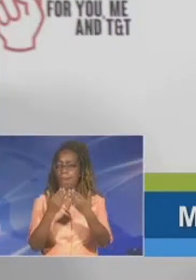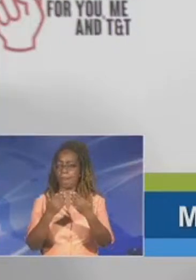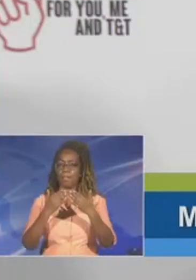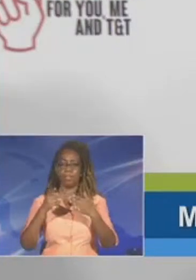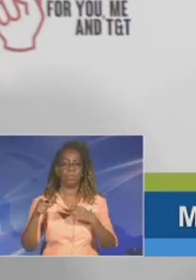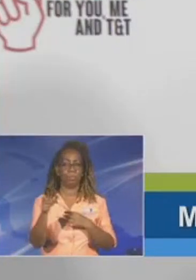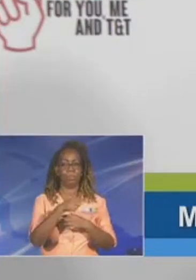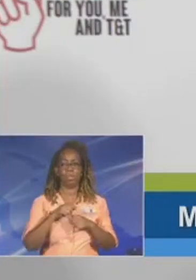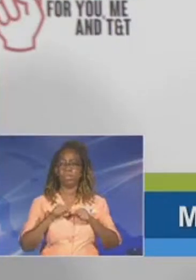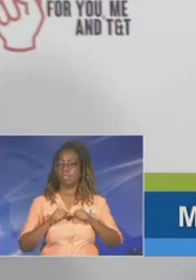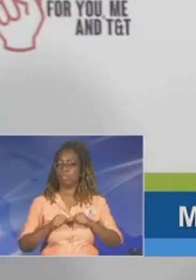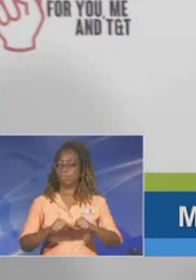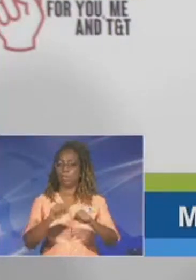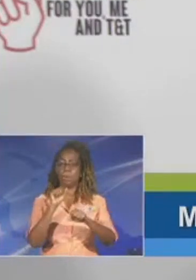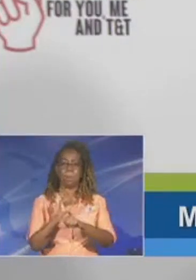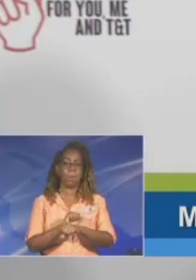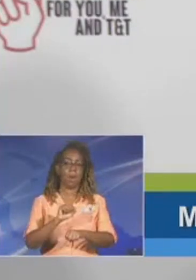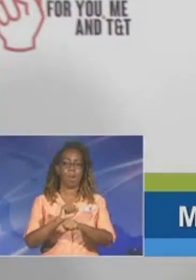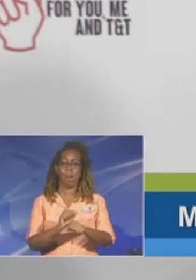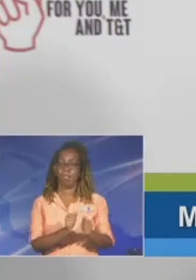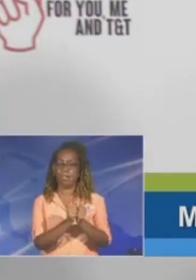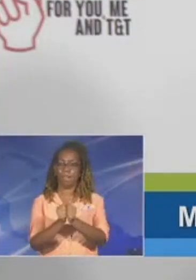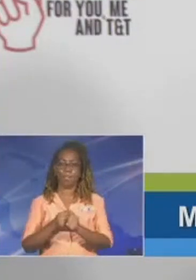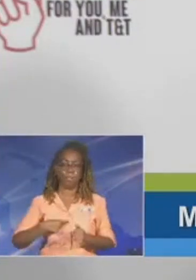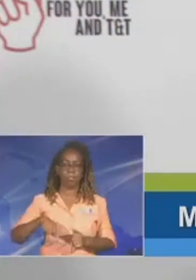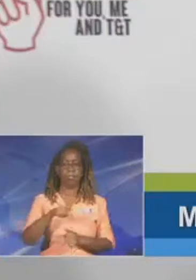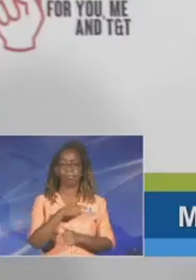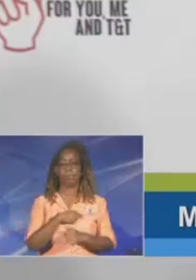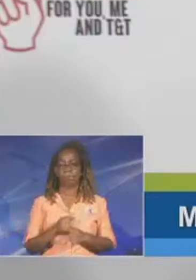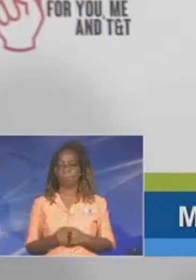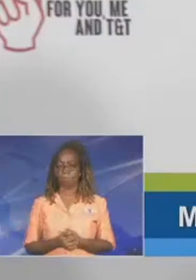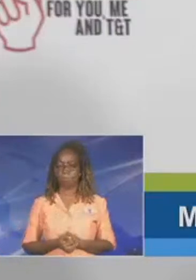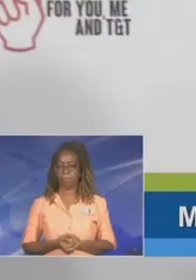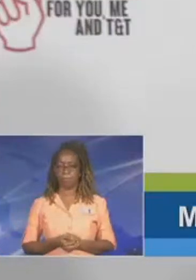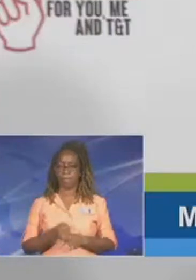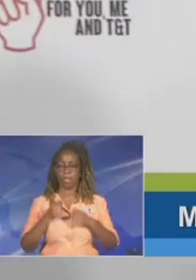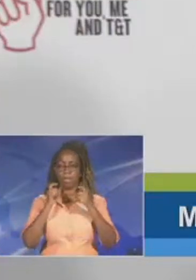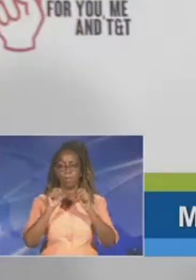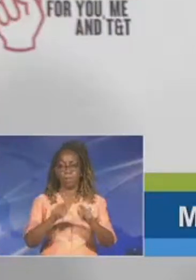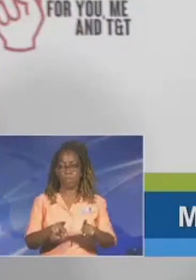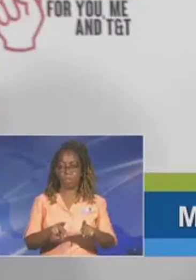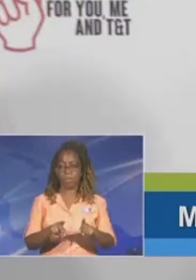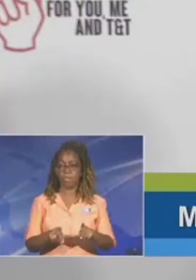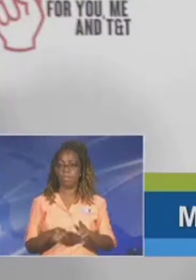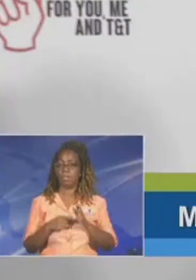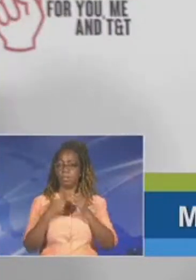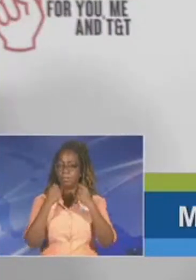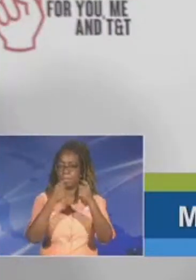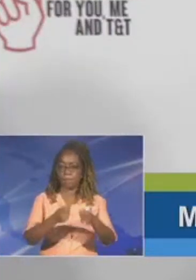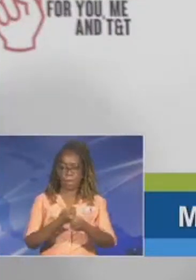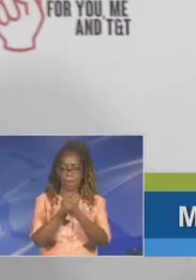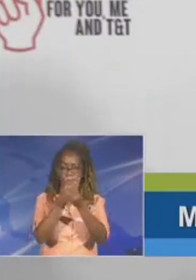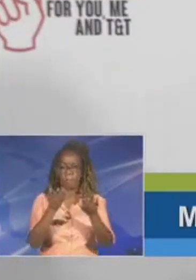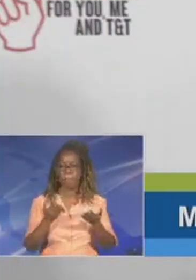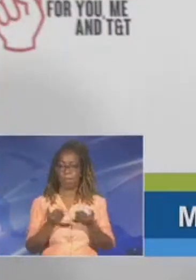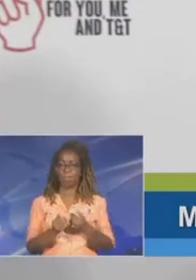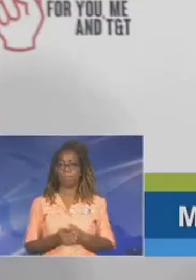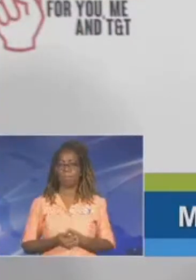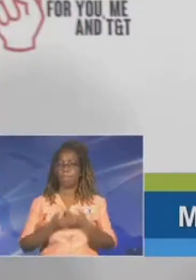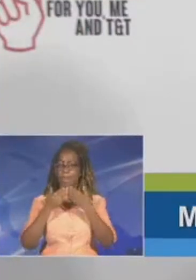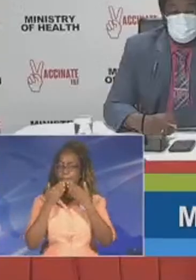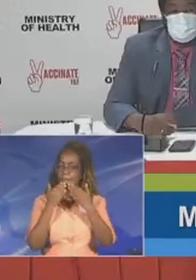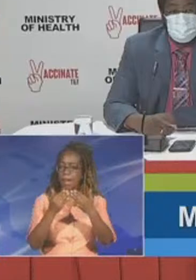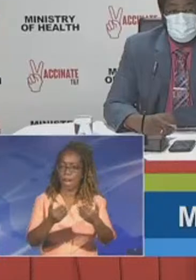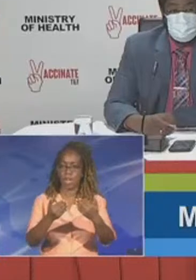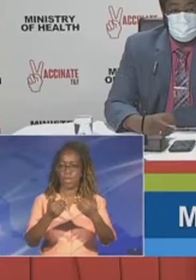continued cooperation and for the opportunity to present this information. Thank you very much, and